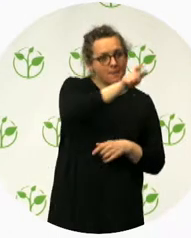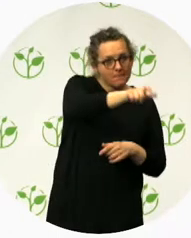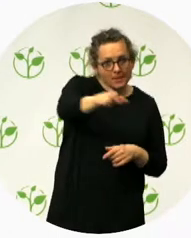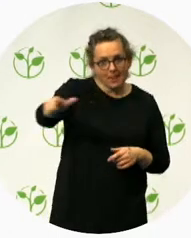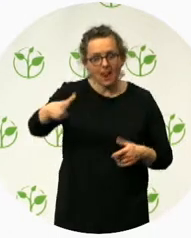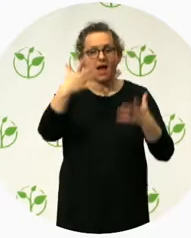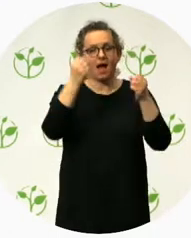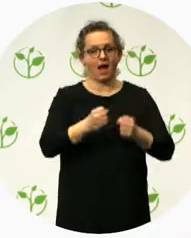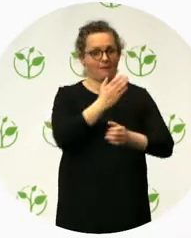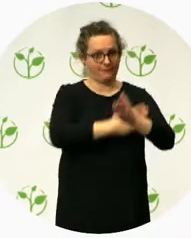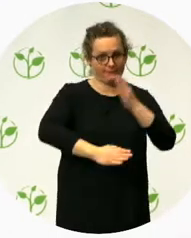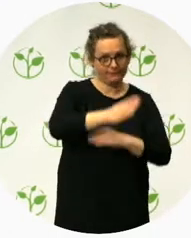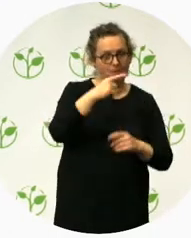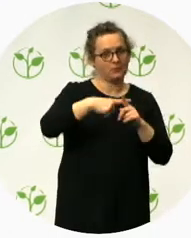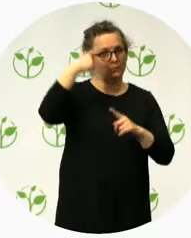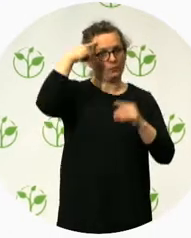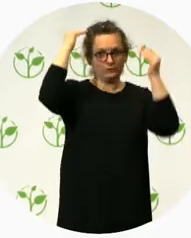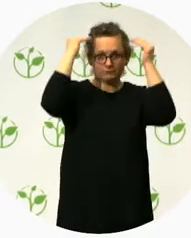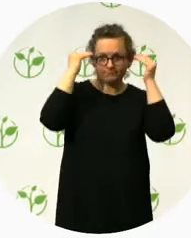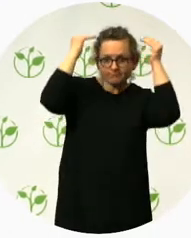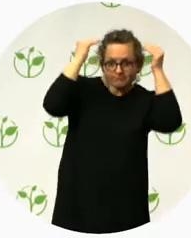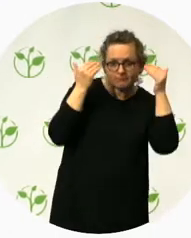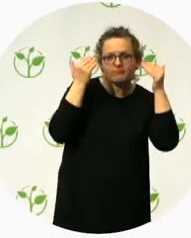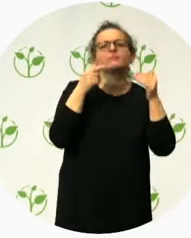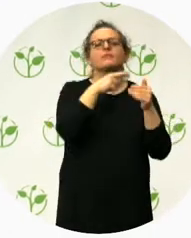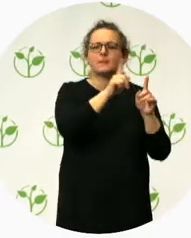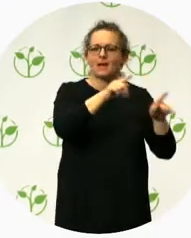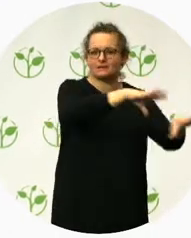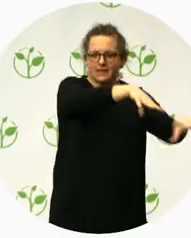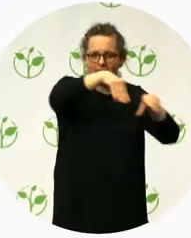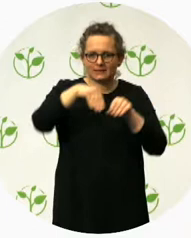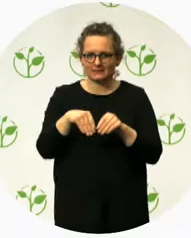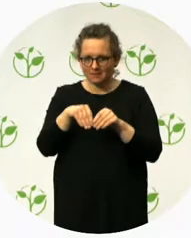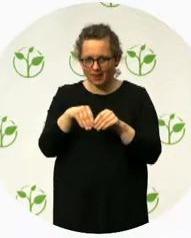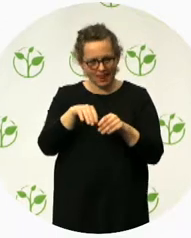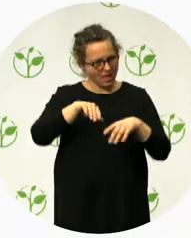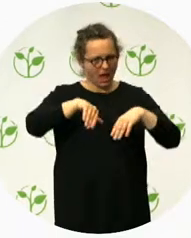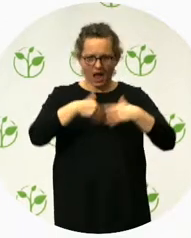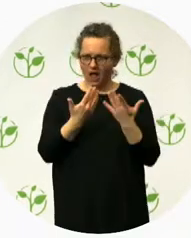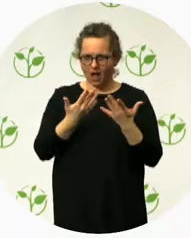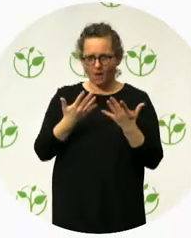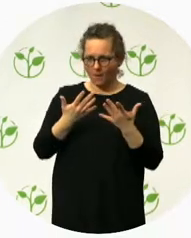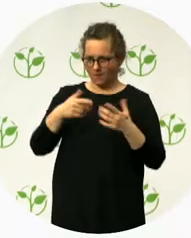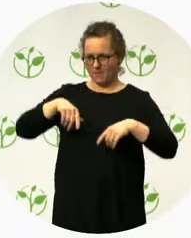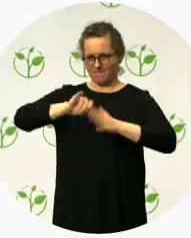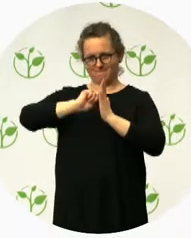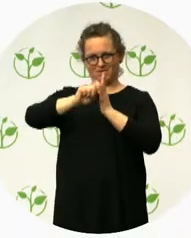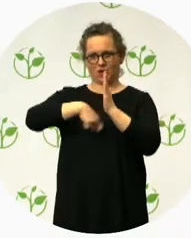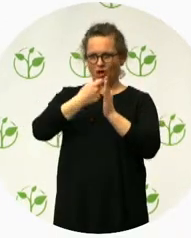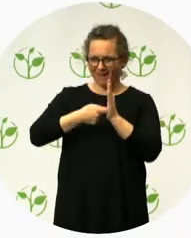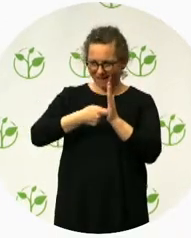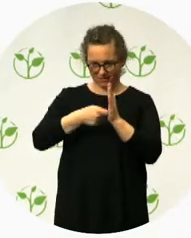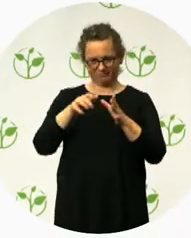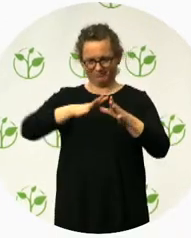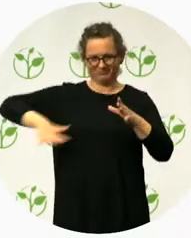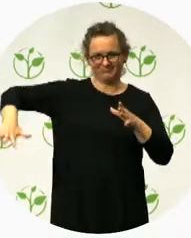of participation, disabled persons, organizations, and the self-advocacy community have been part of the